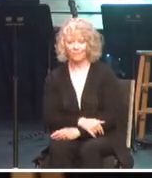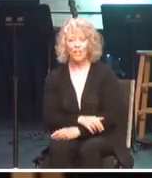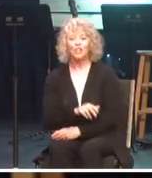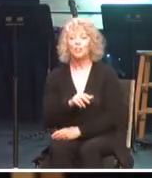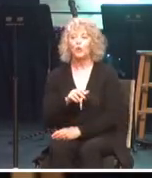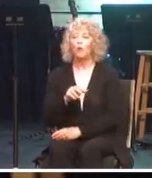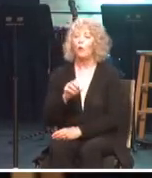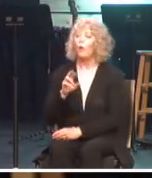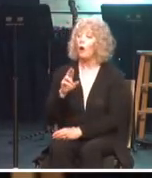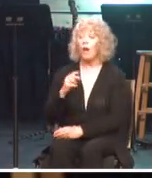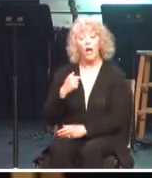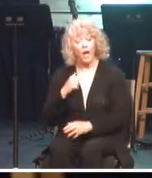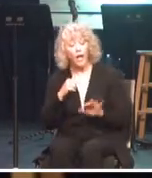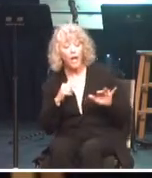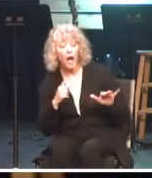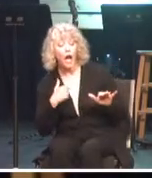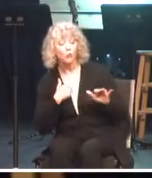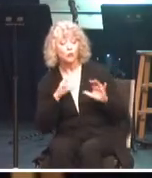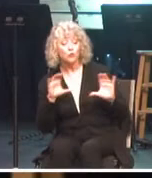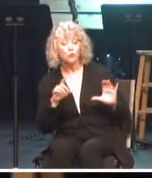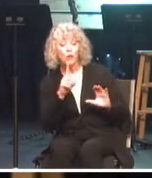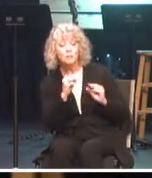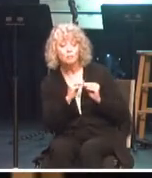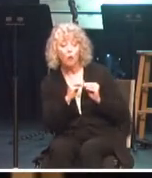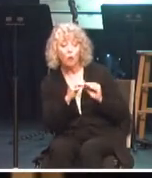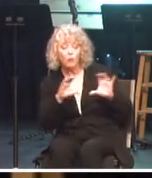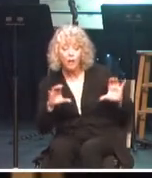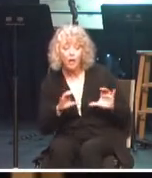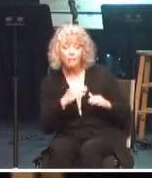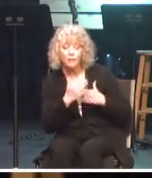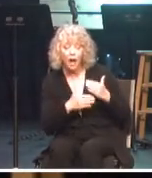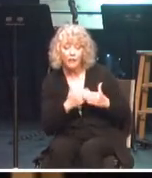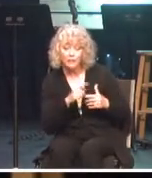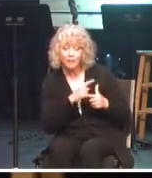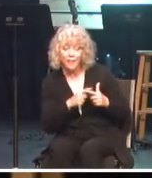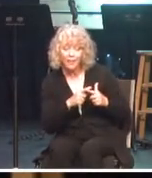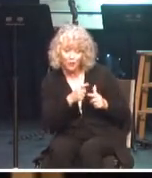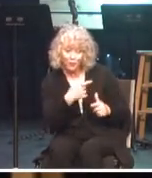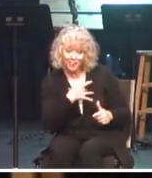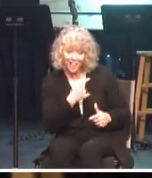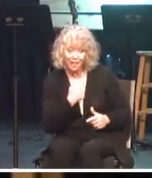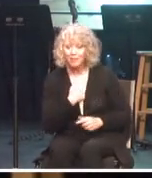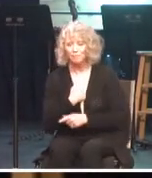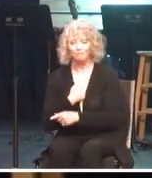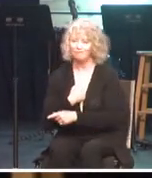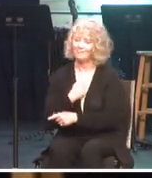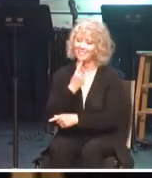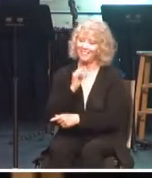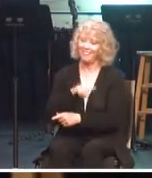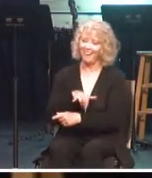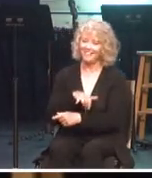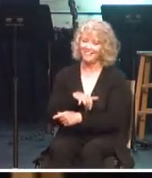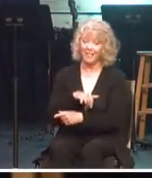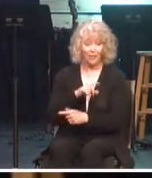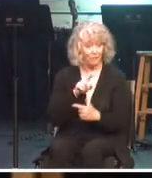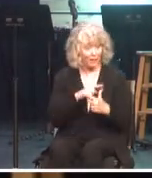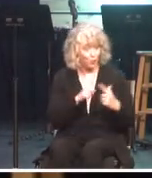Or let me just do one more act of kindness for you. Maybe then you'll like me. Come to me.